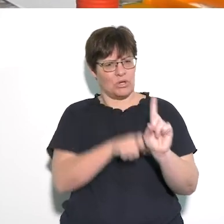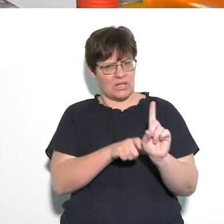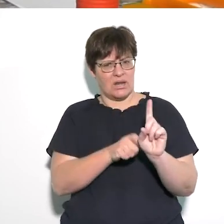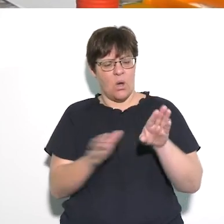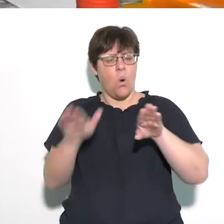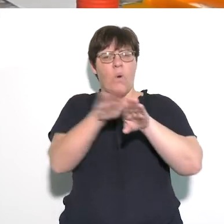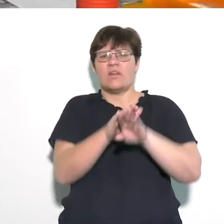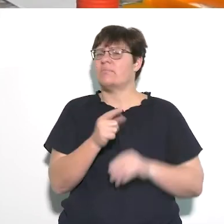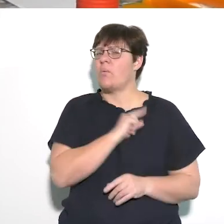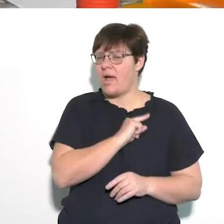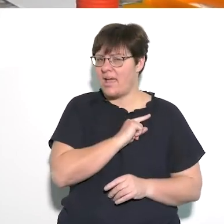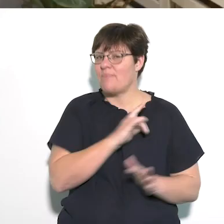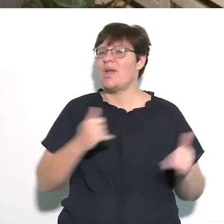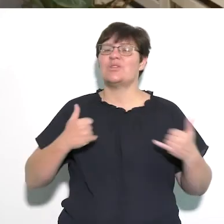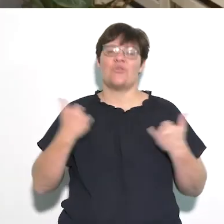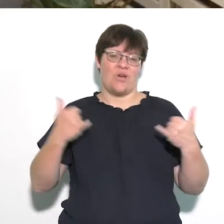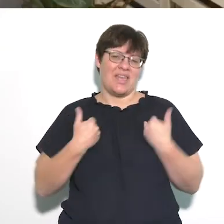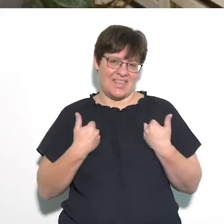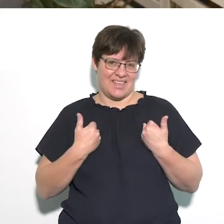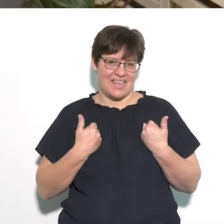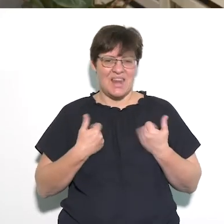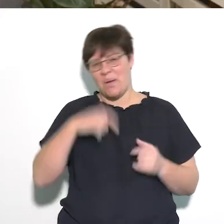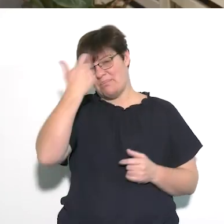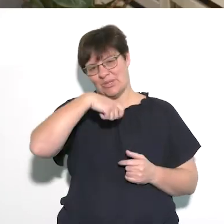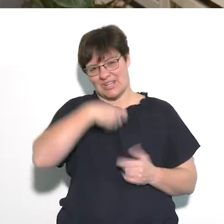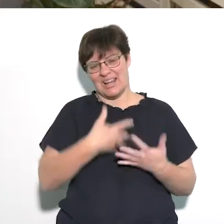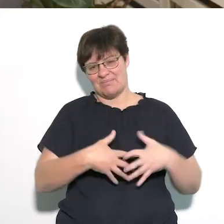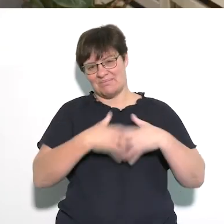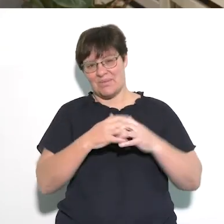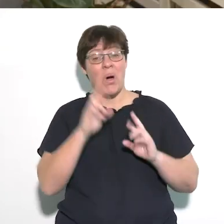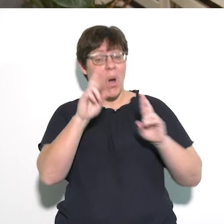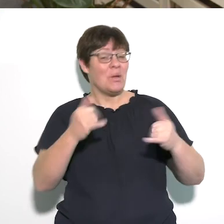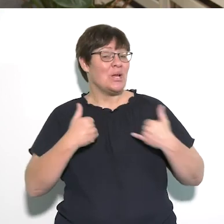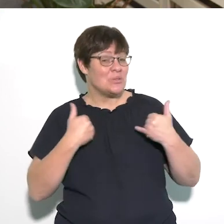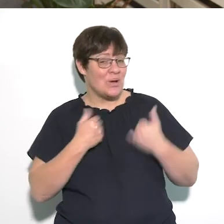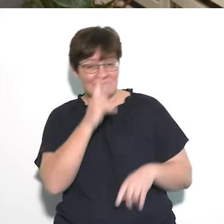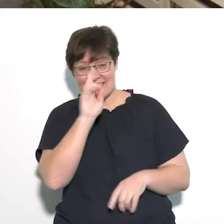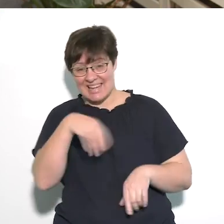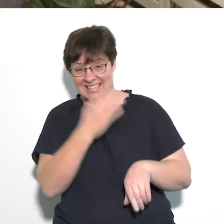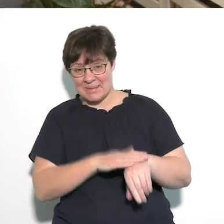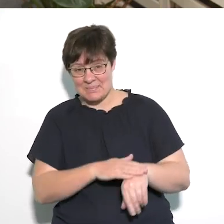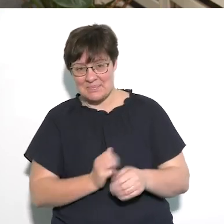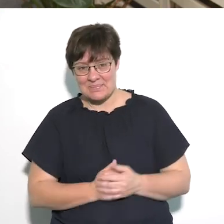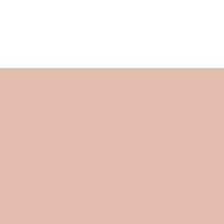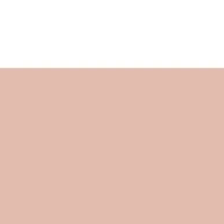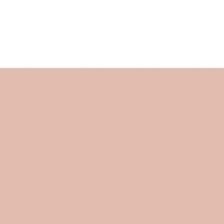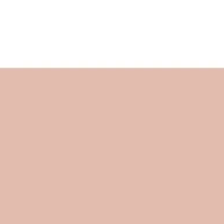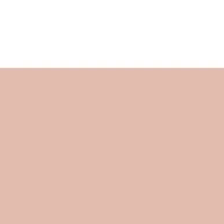would overlap. And this is quite fun and it's quite personal. I hope you enjoyed that lesson. See you next time.